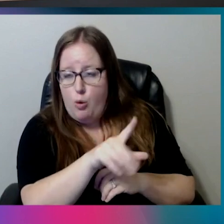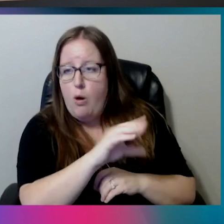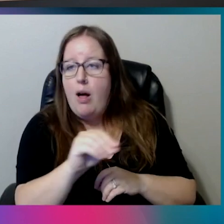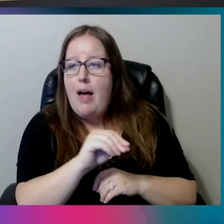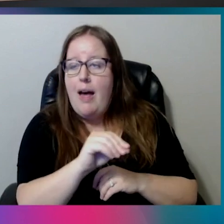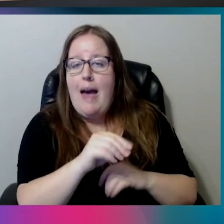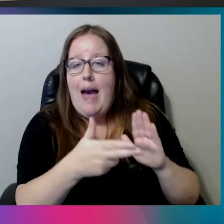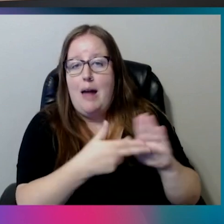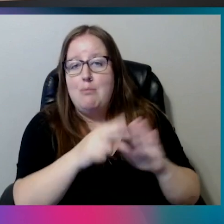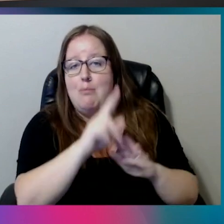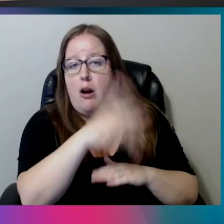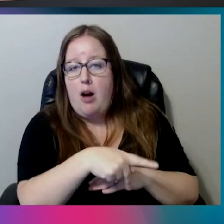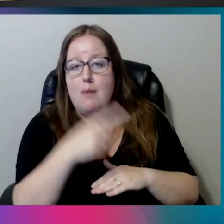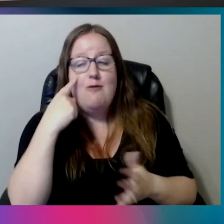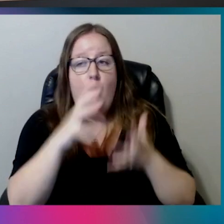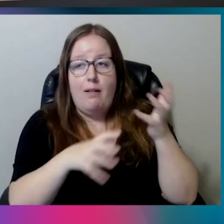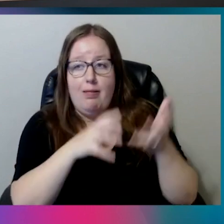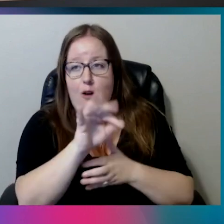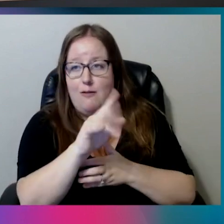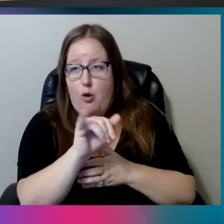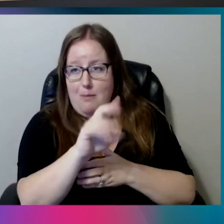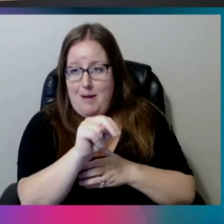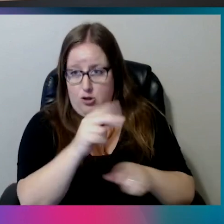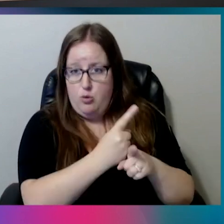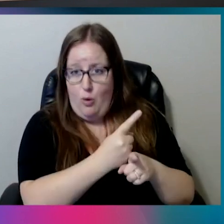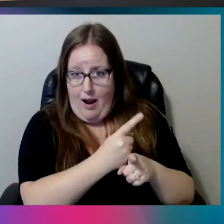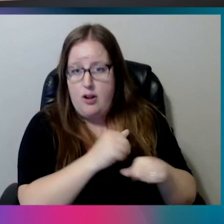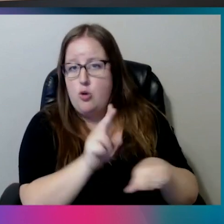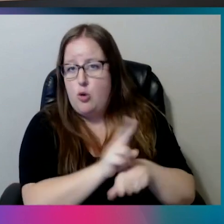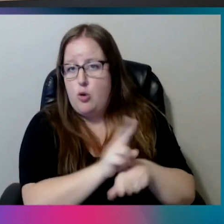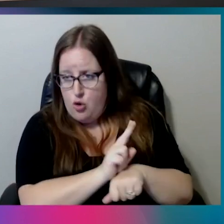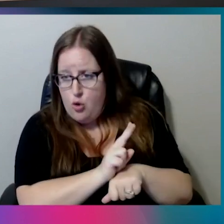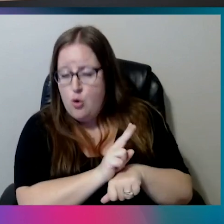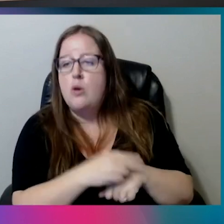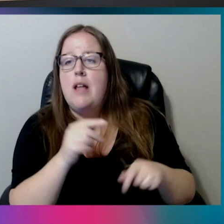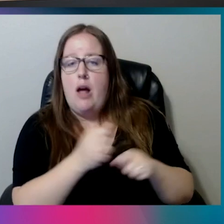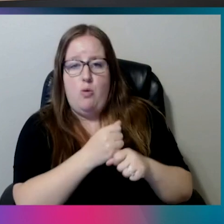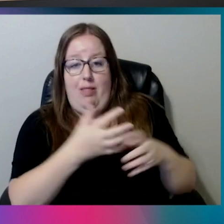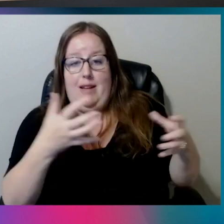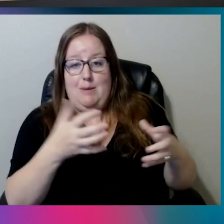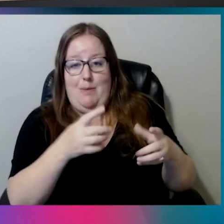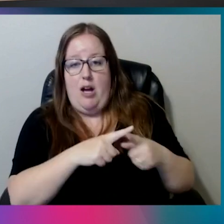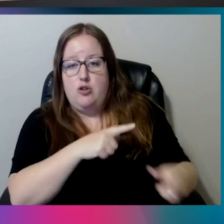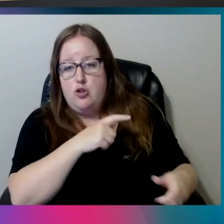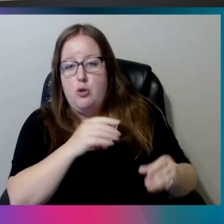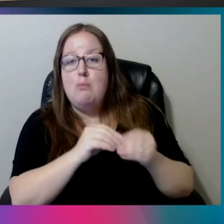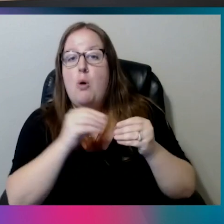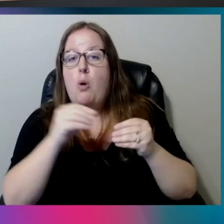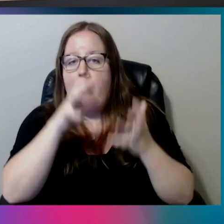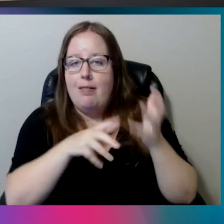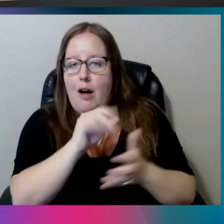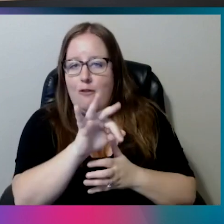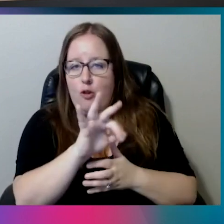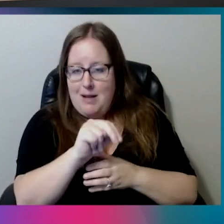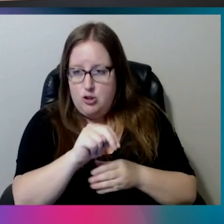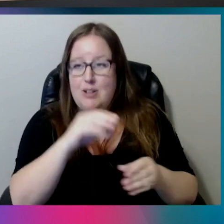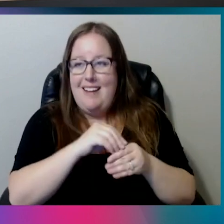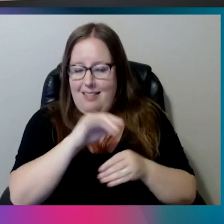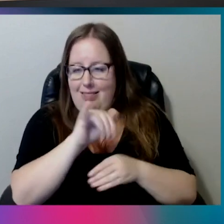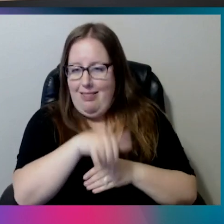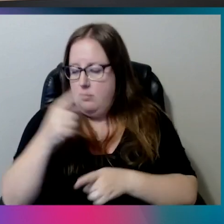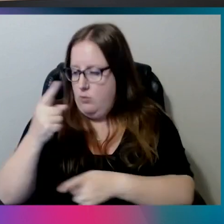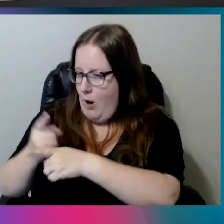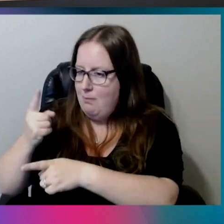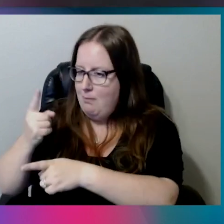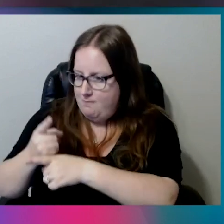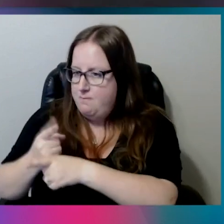in CloudFormation, right? So you can use it and it will expand to larger CloudFormation for you inside the CloudFormation engine.